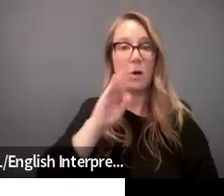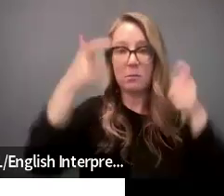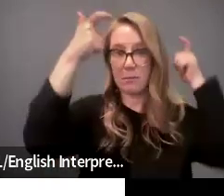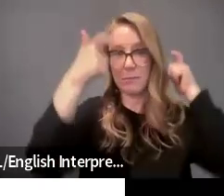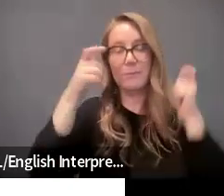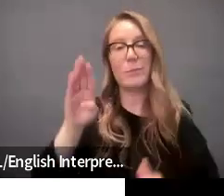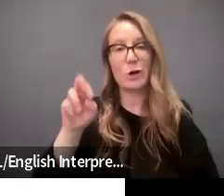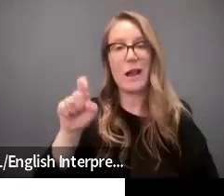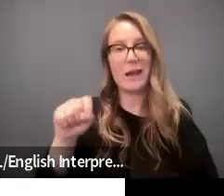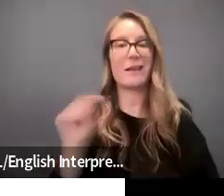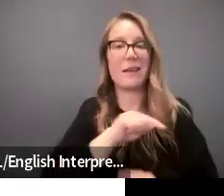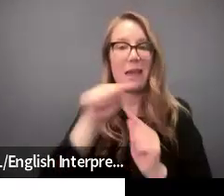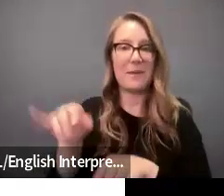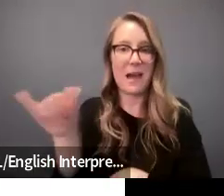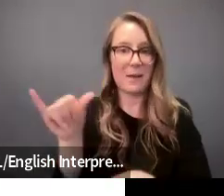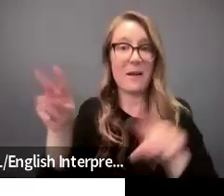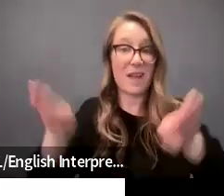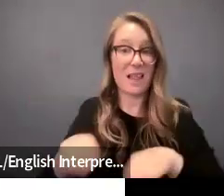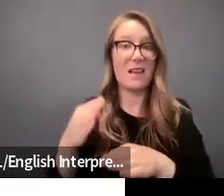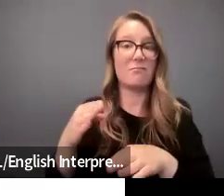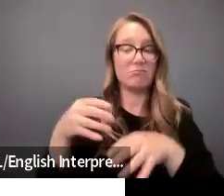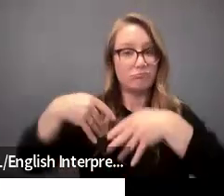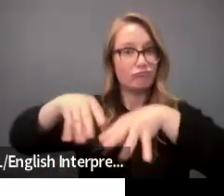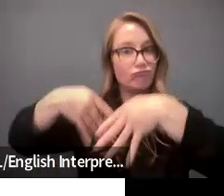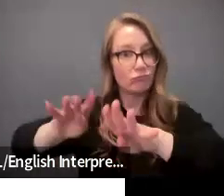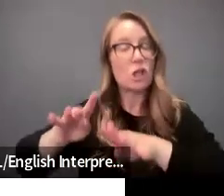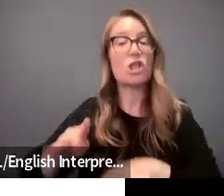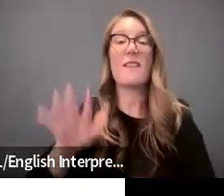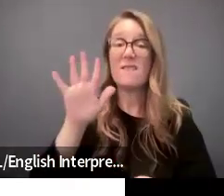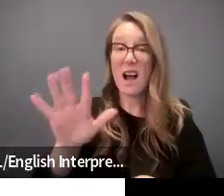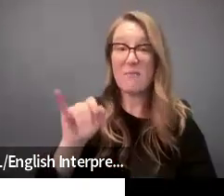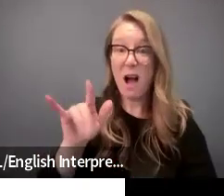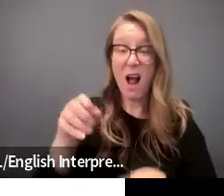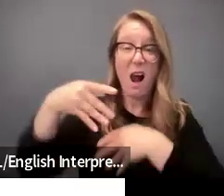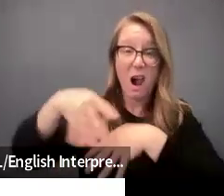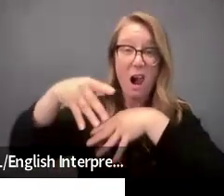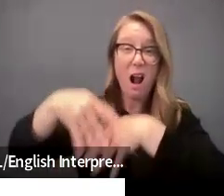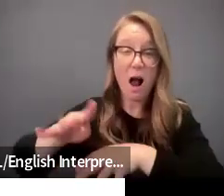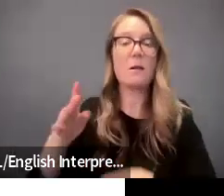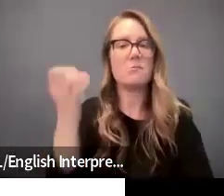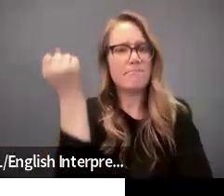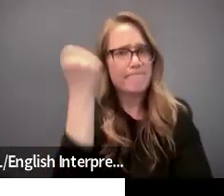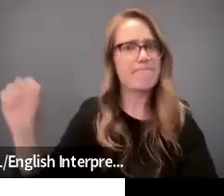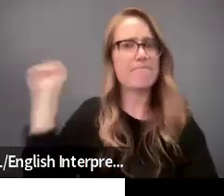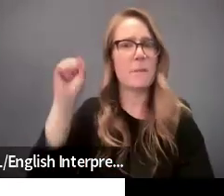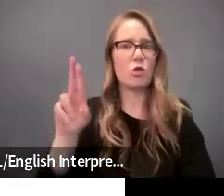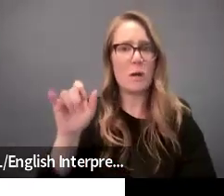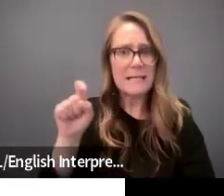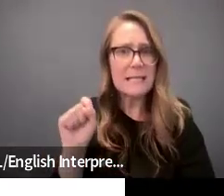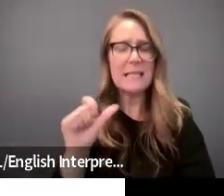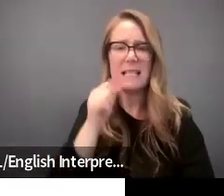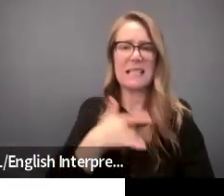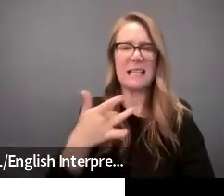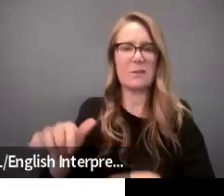Valley and organized marches. It was a 5-mile march through town to protest the racist and